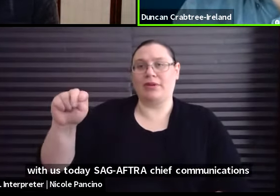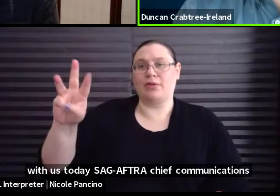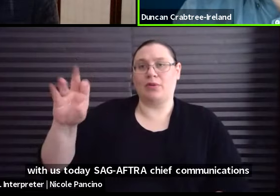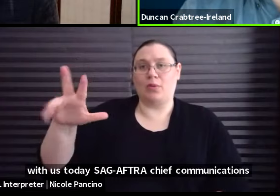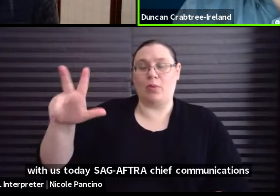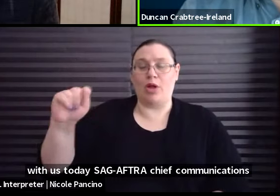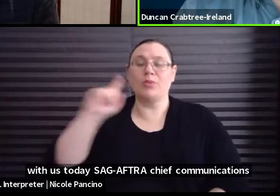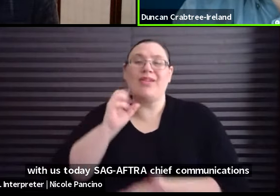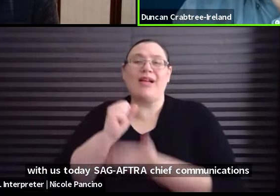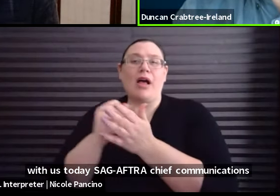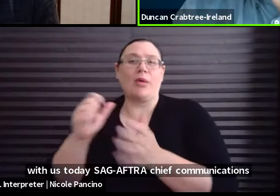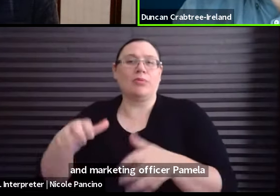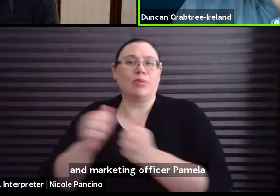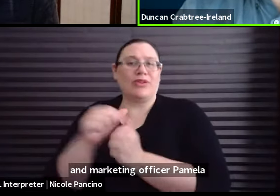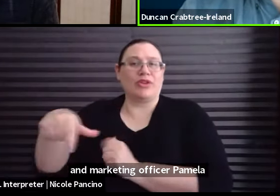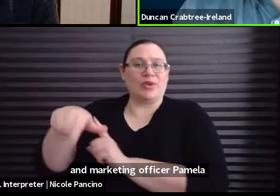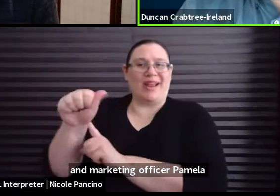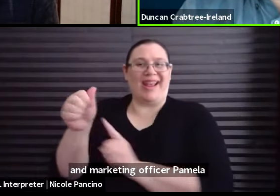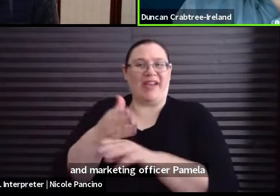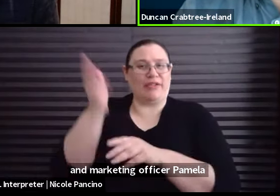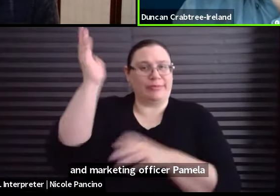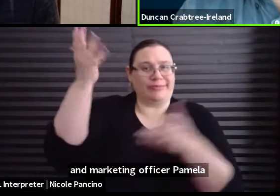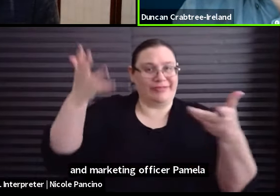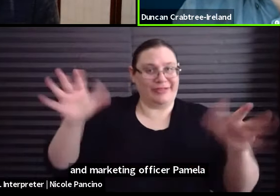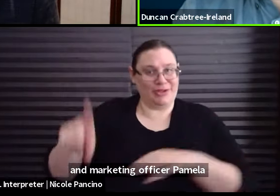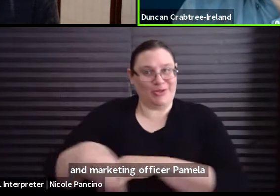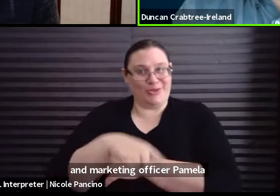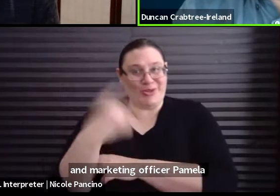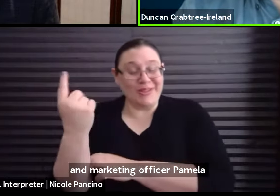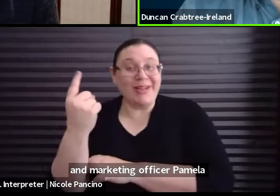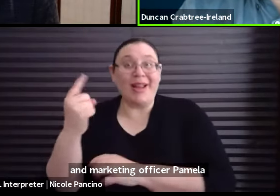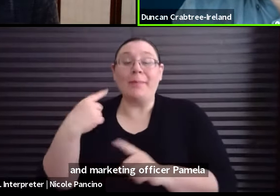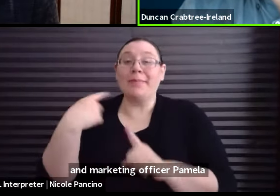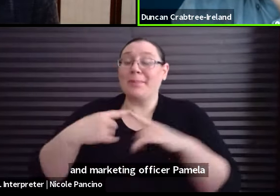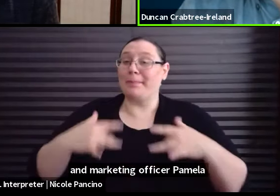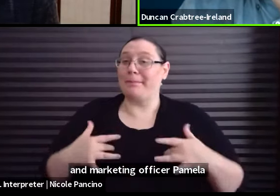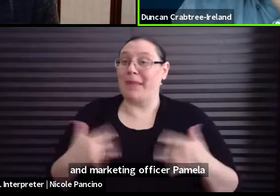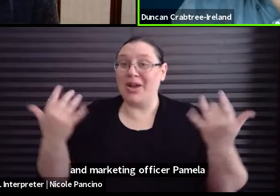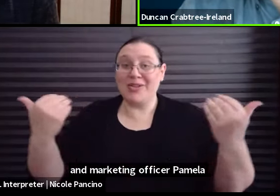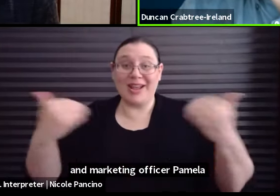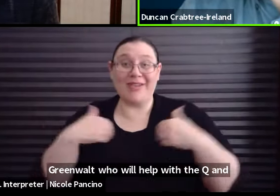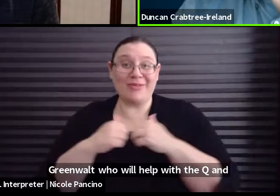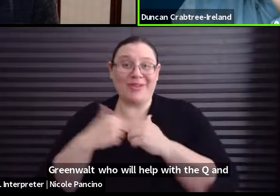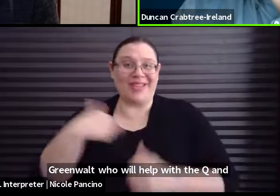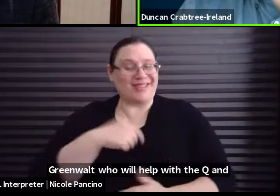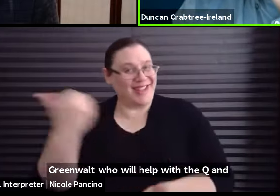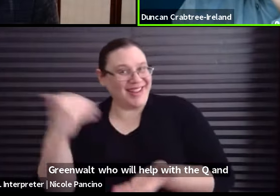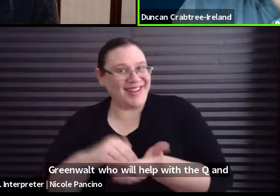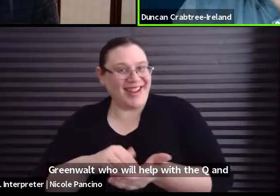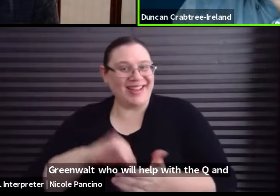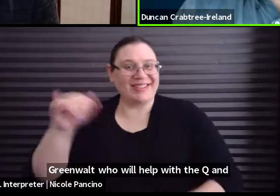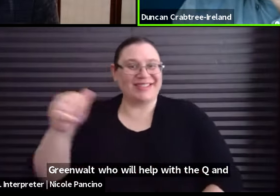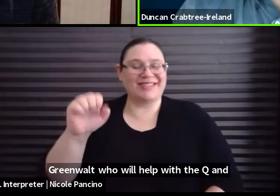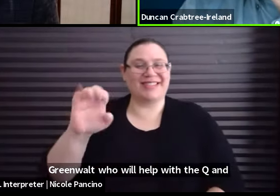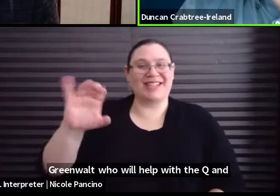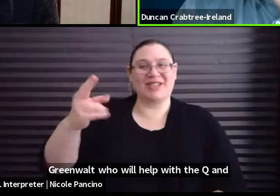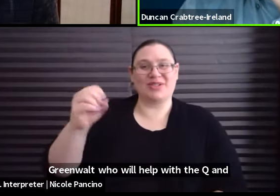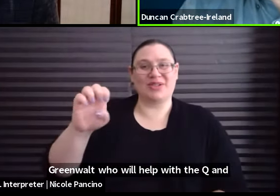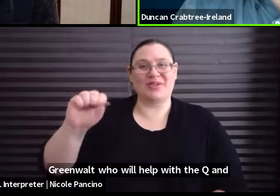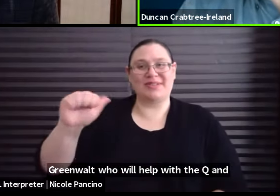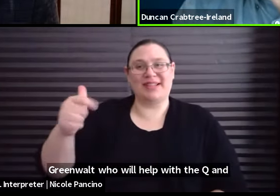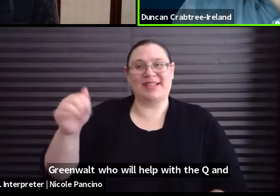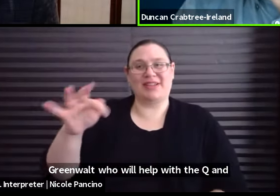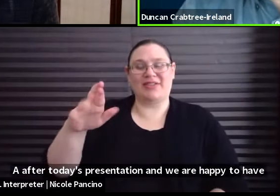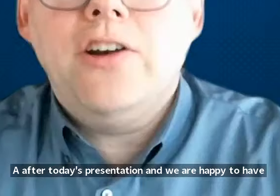today's presentation. And we are very, very thrilled to have with us again, Jay Cho, SAG-AFTRA Foundation's IT